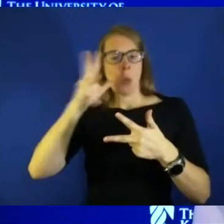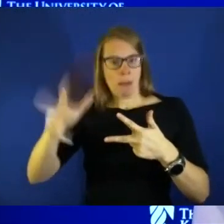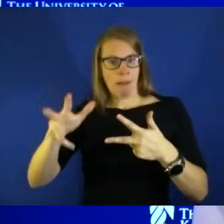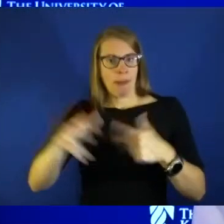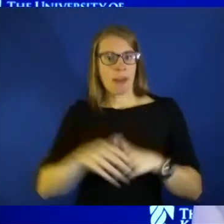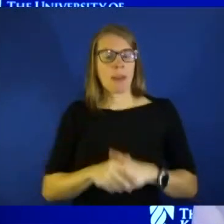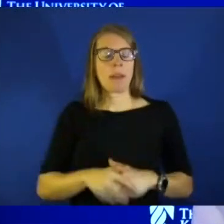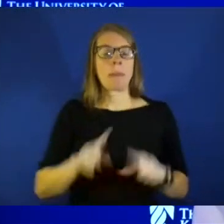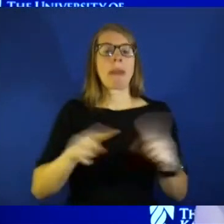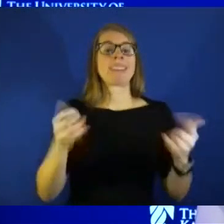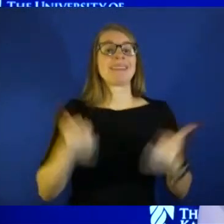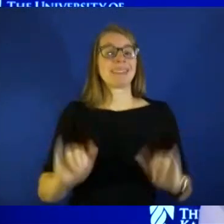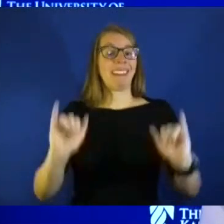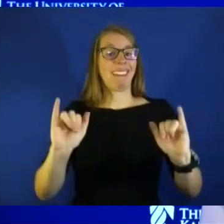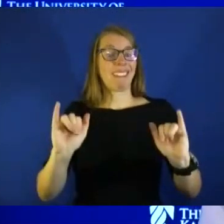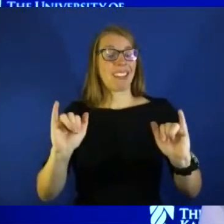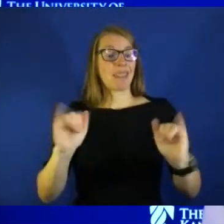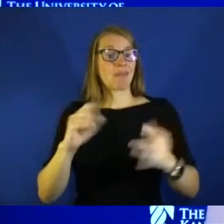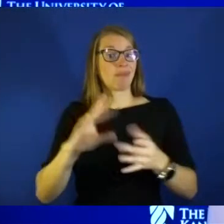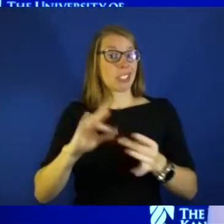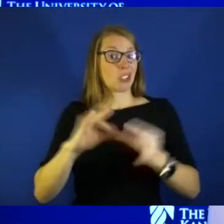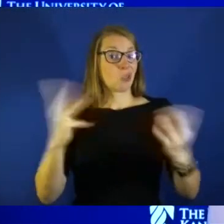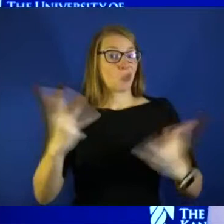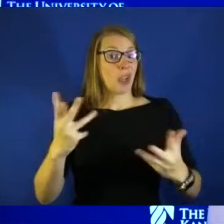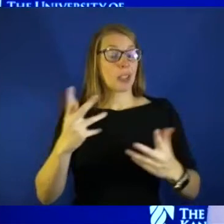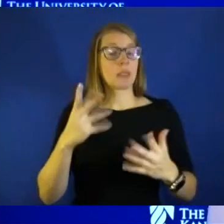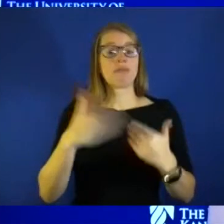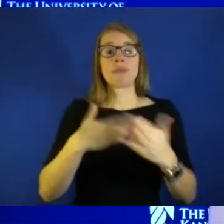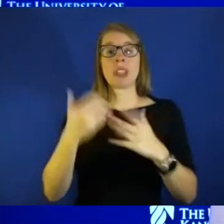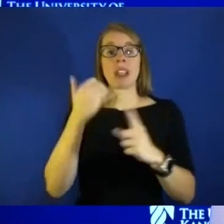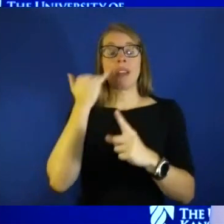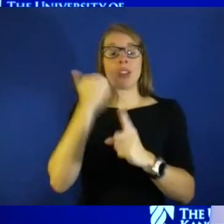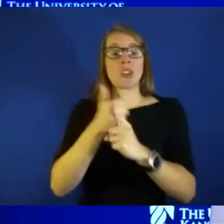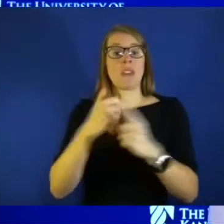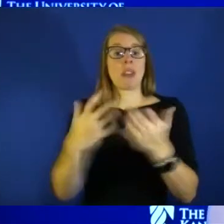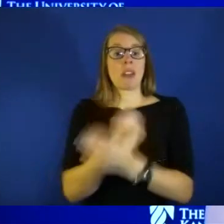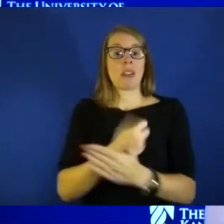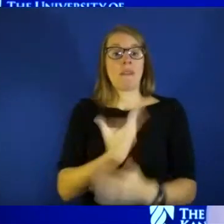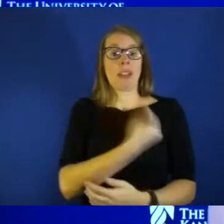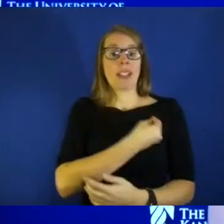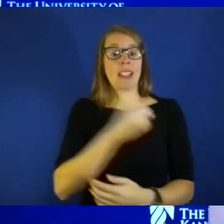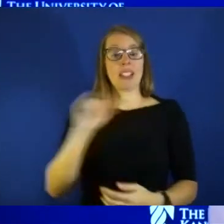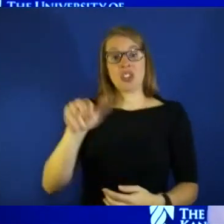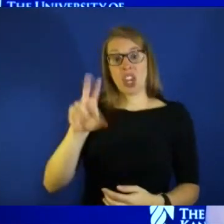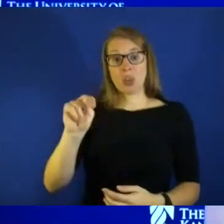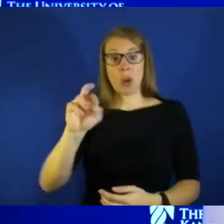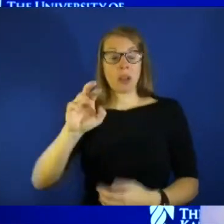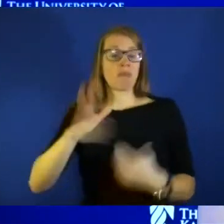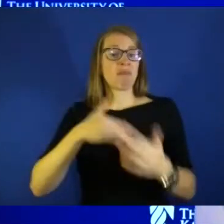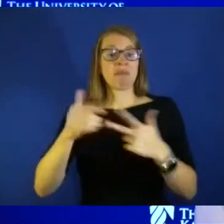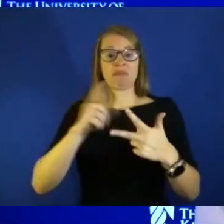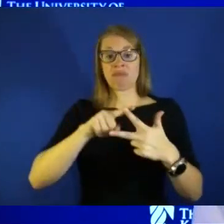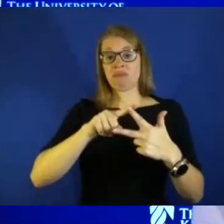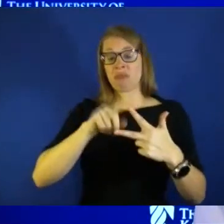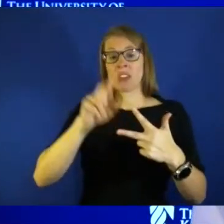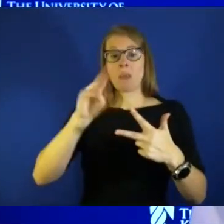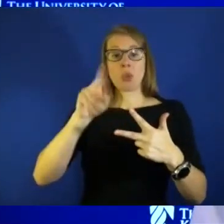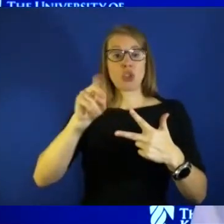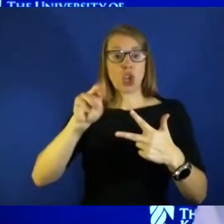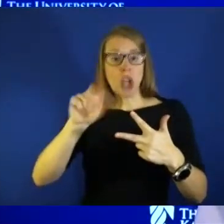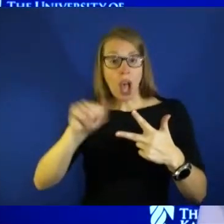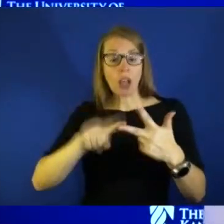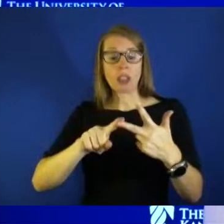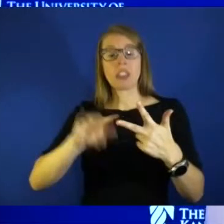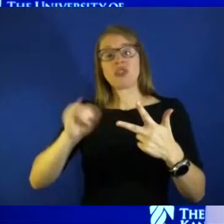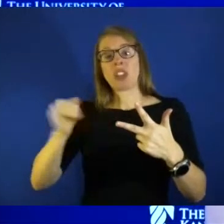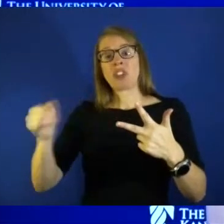still is that even if you got the vaccine in January, whether it's Johnson & Johnson or Moderna, we know that you